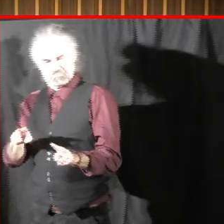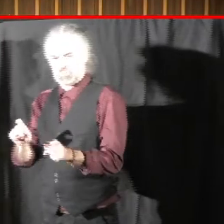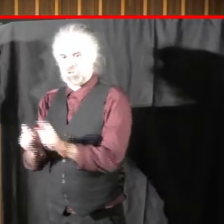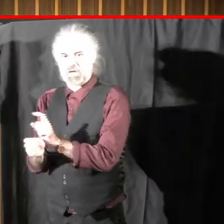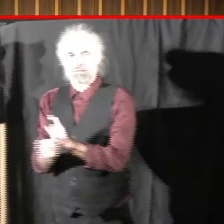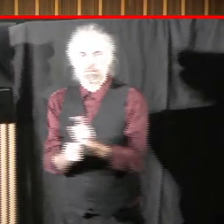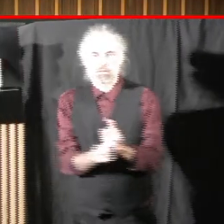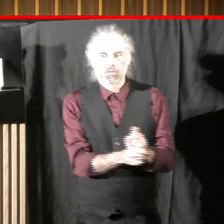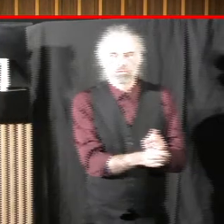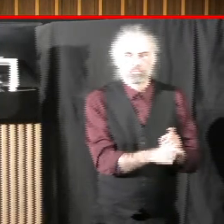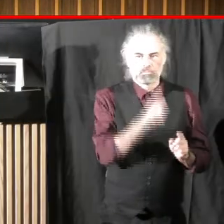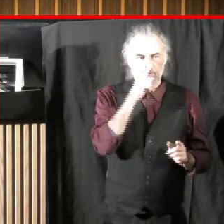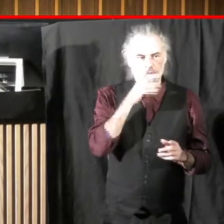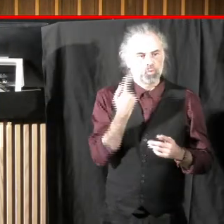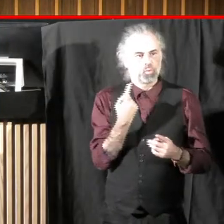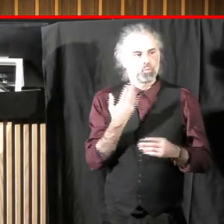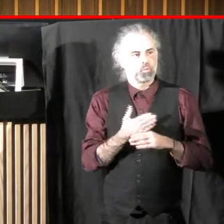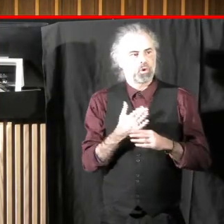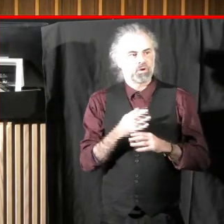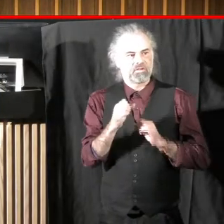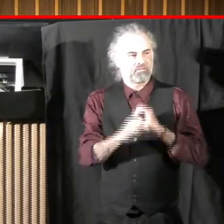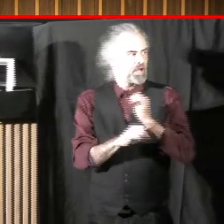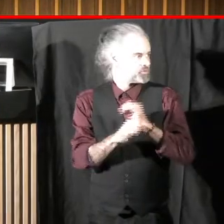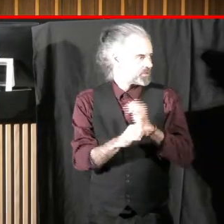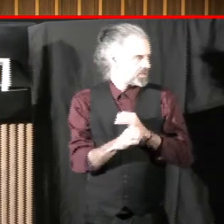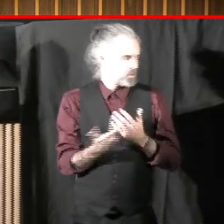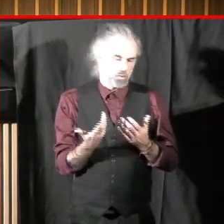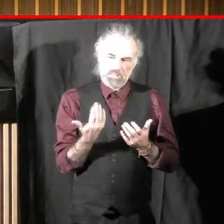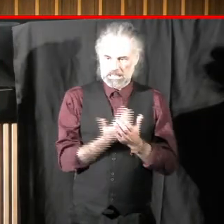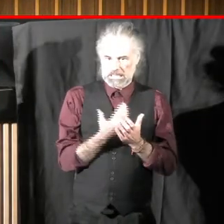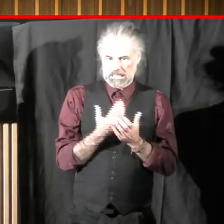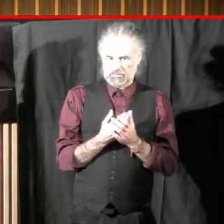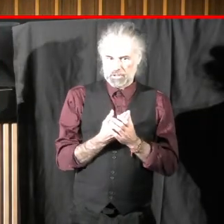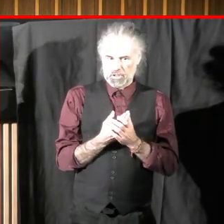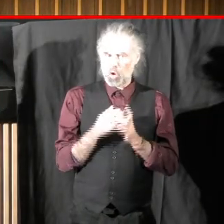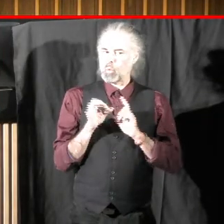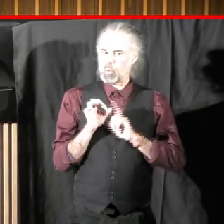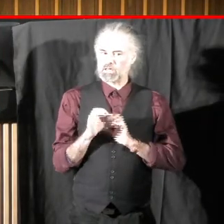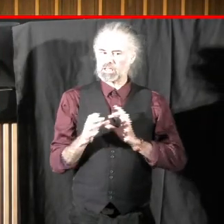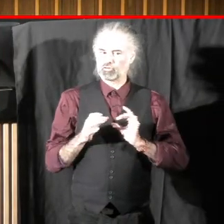someone in the factory who's working in safety or quality control, because that's really their job.